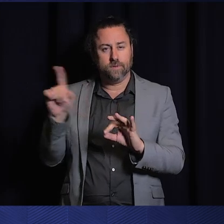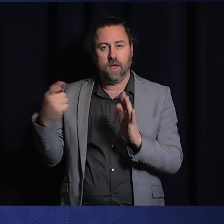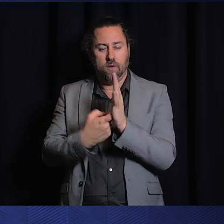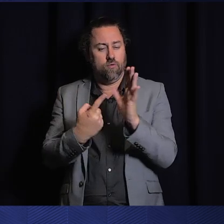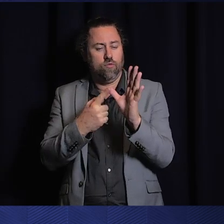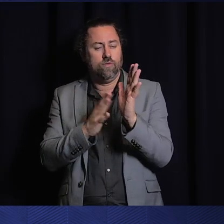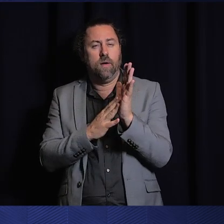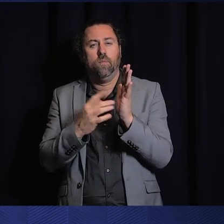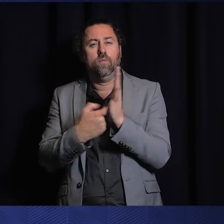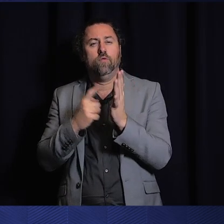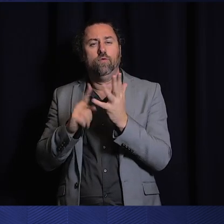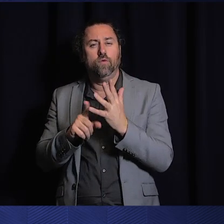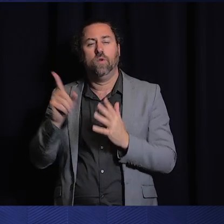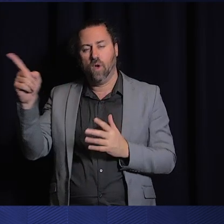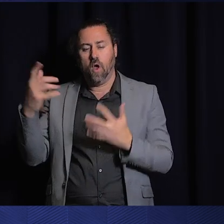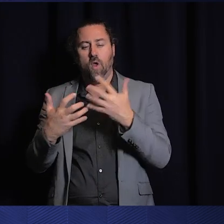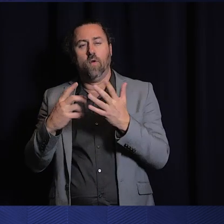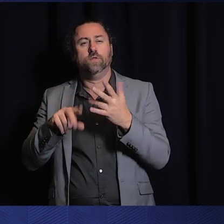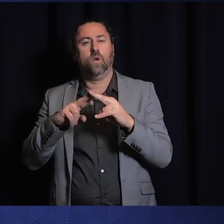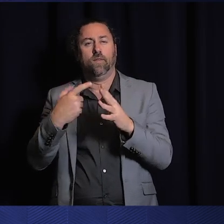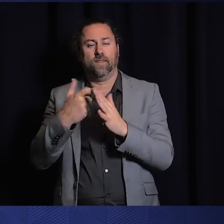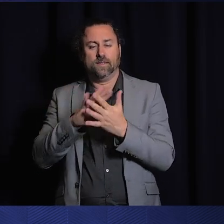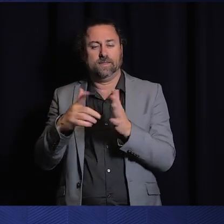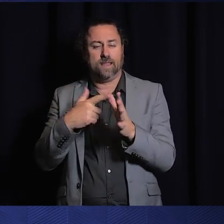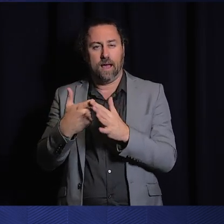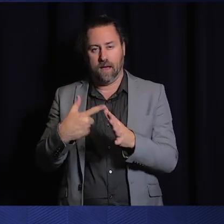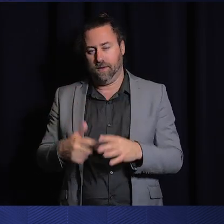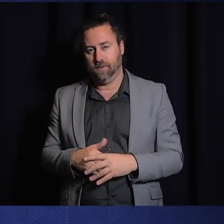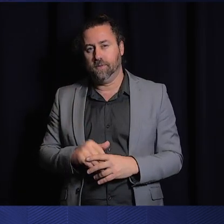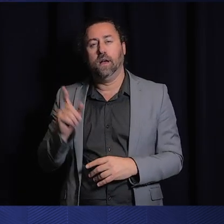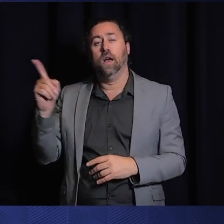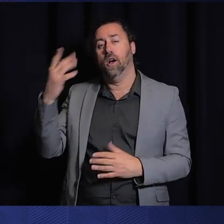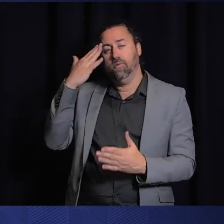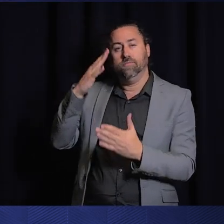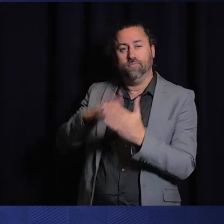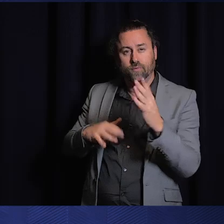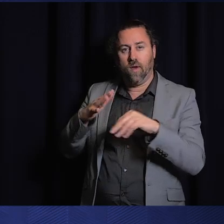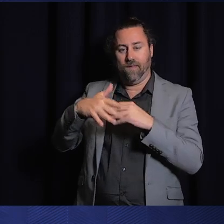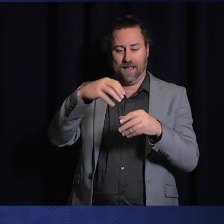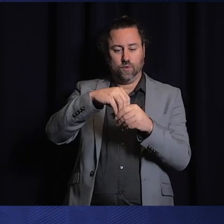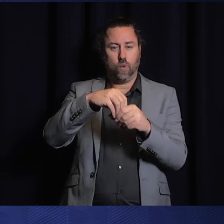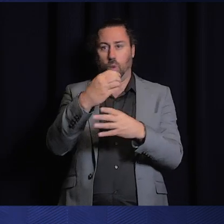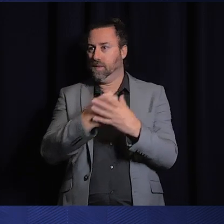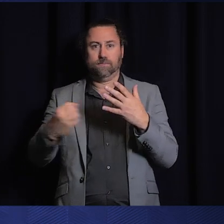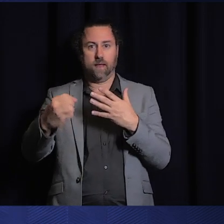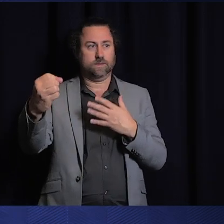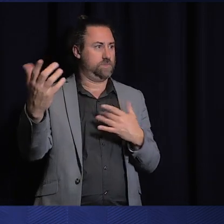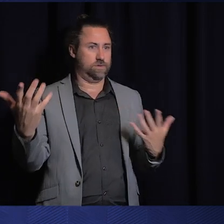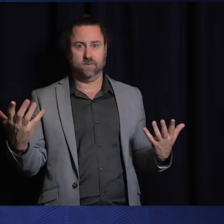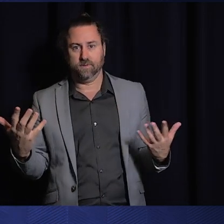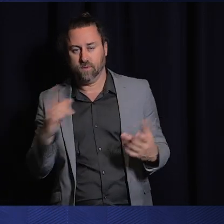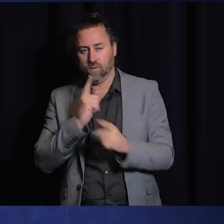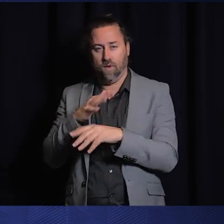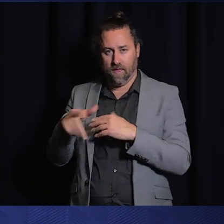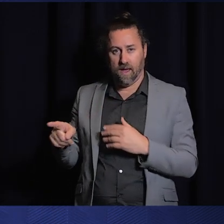RAMRU of the University of Dhaka. She led the framing of the National Strategy on Internal Displacement, which she'll be talking about today, as well